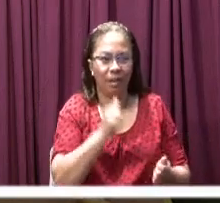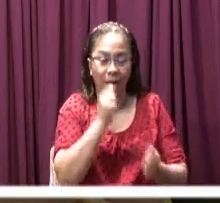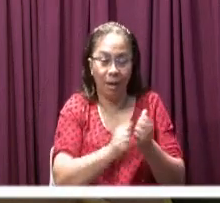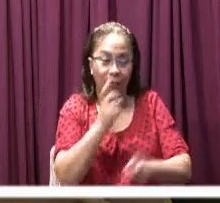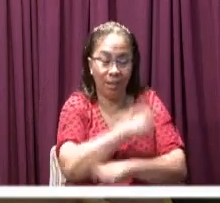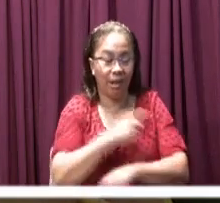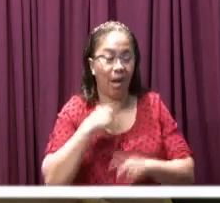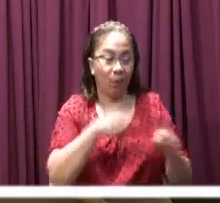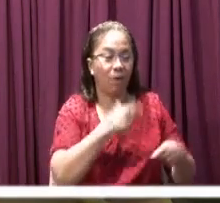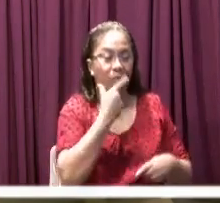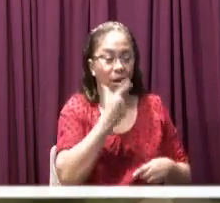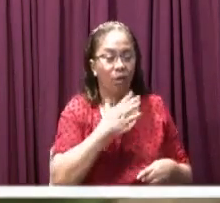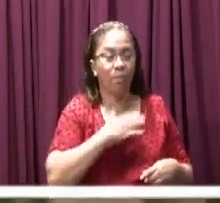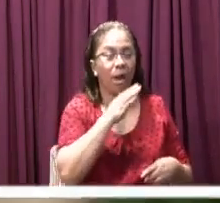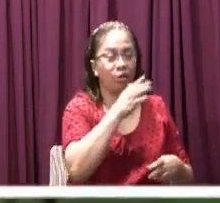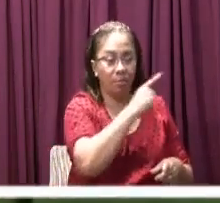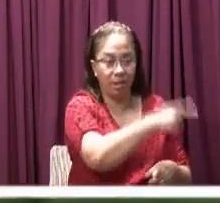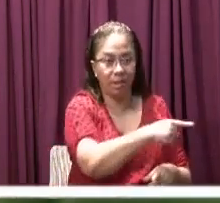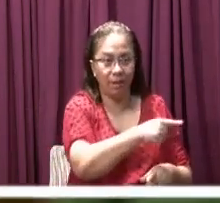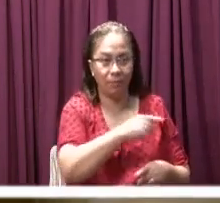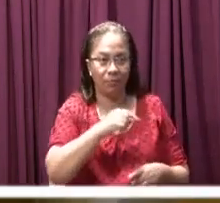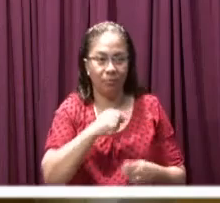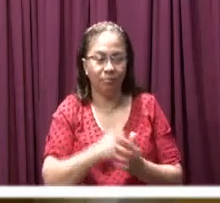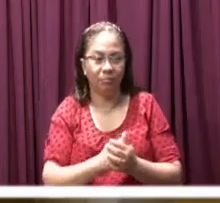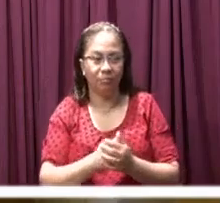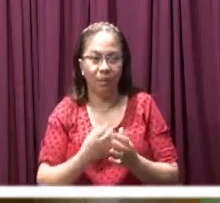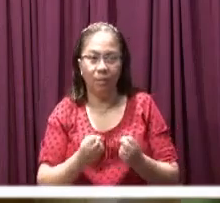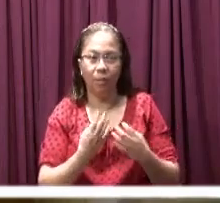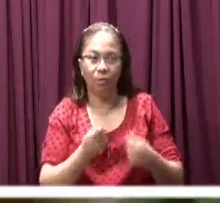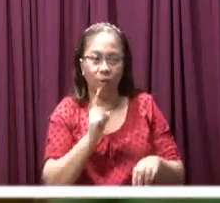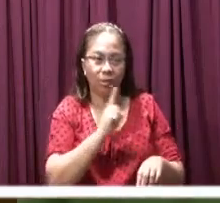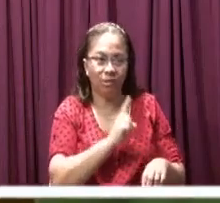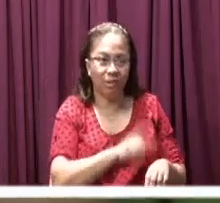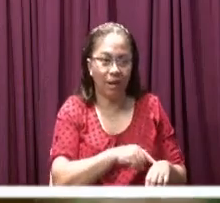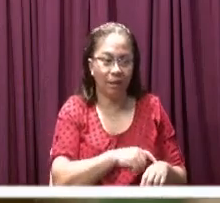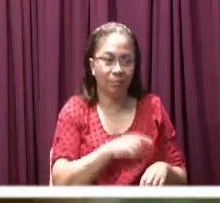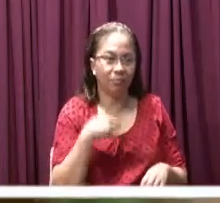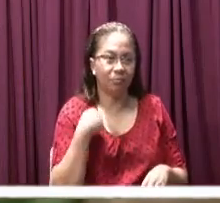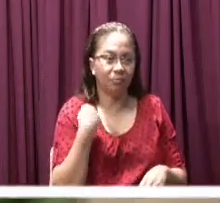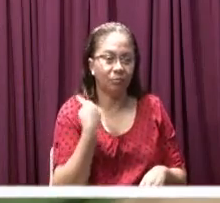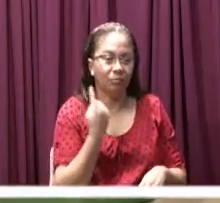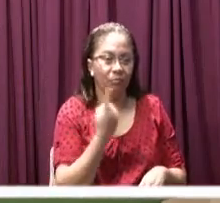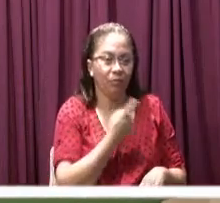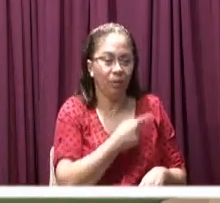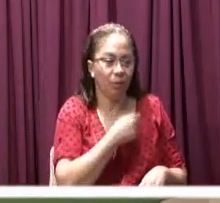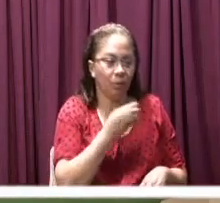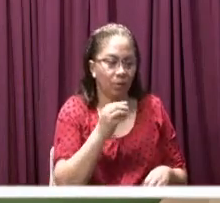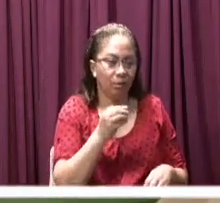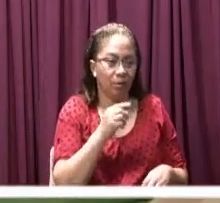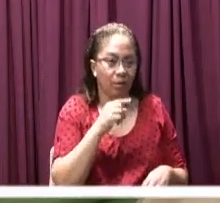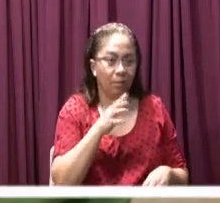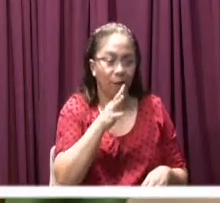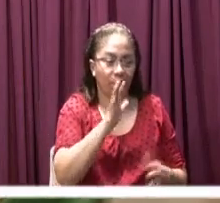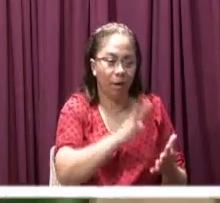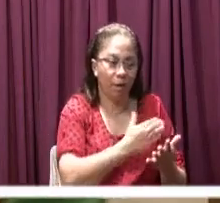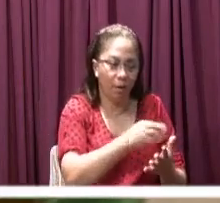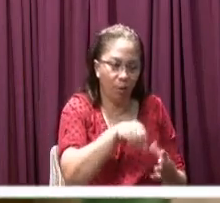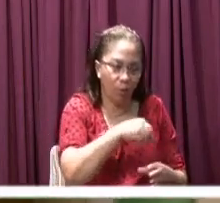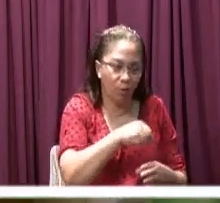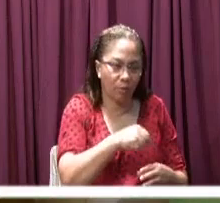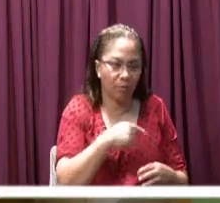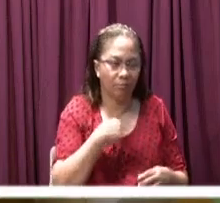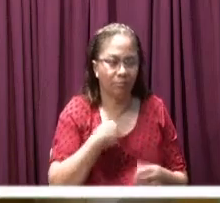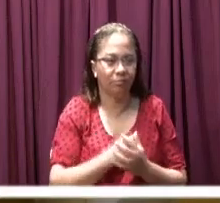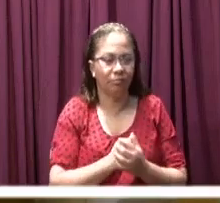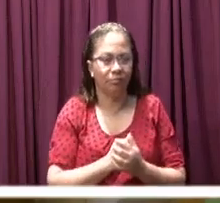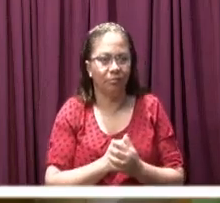day for lunch. And many a time she would cook and we'd pick up the food on the way home. So what's the family? The